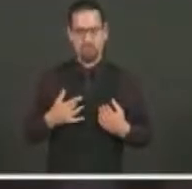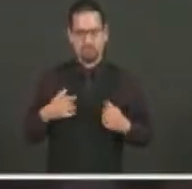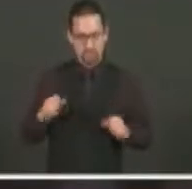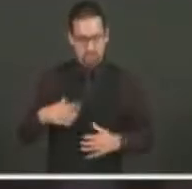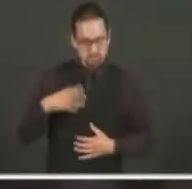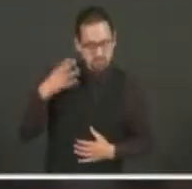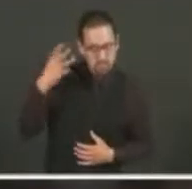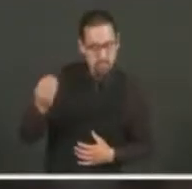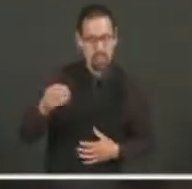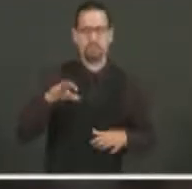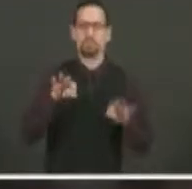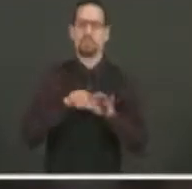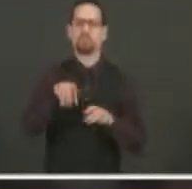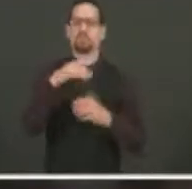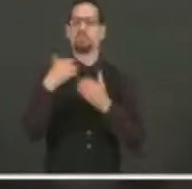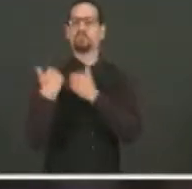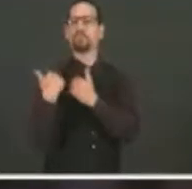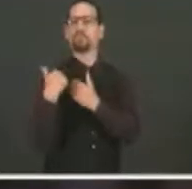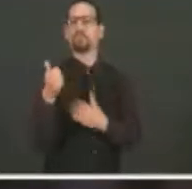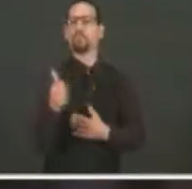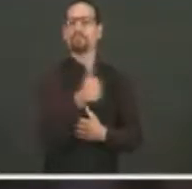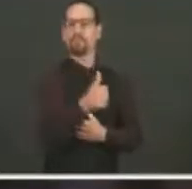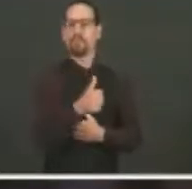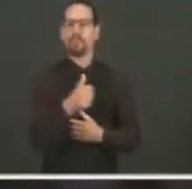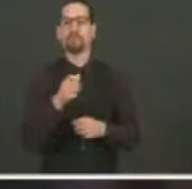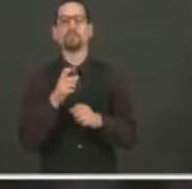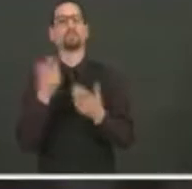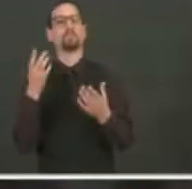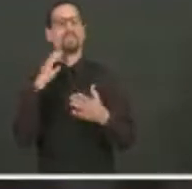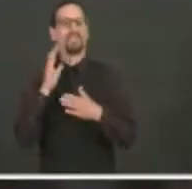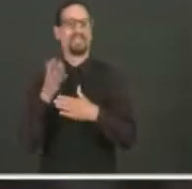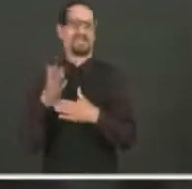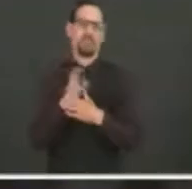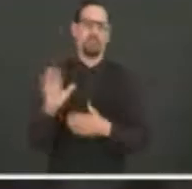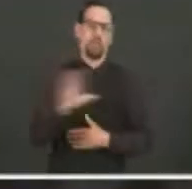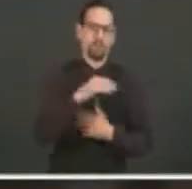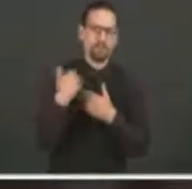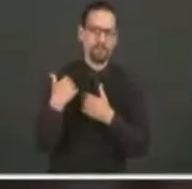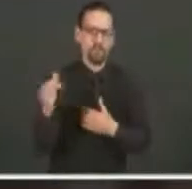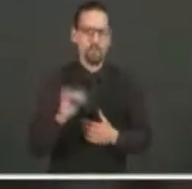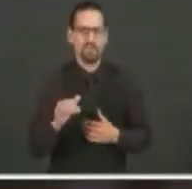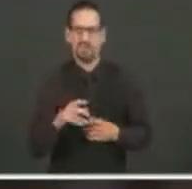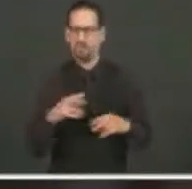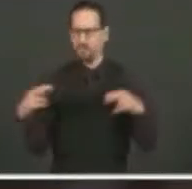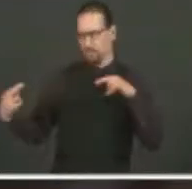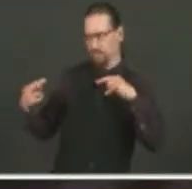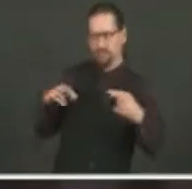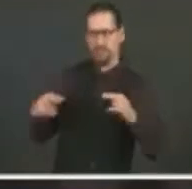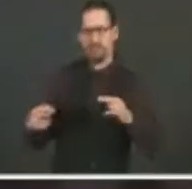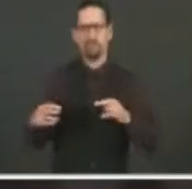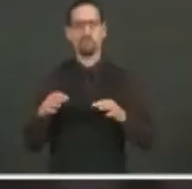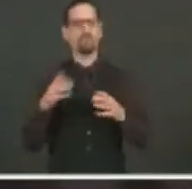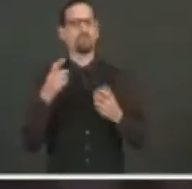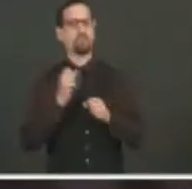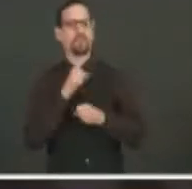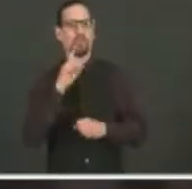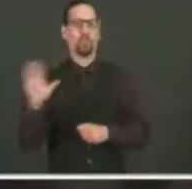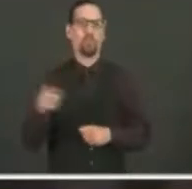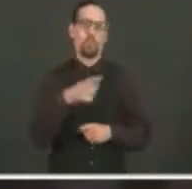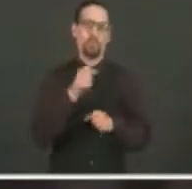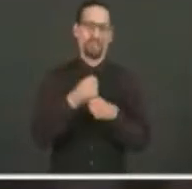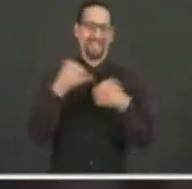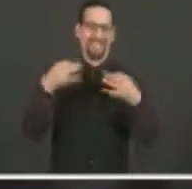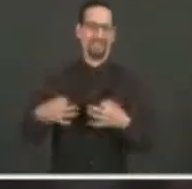continue to encourage, that shared responsibility and that people can continue making good choices. If you